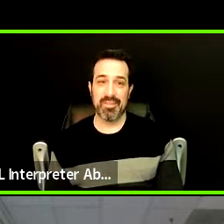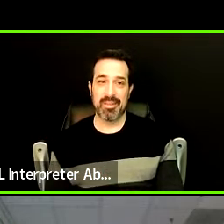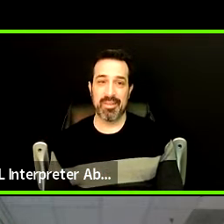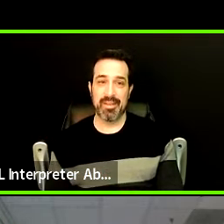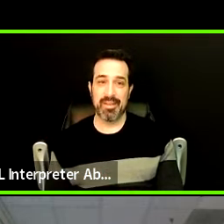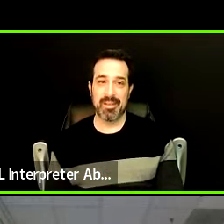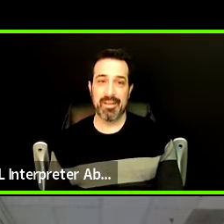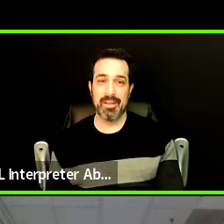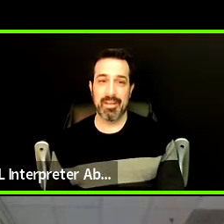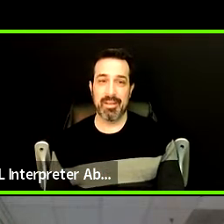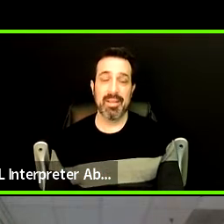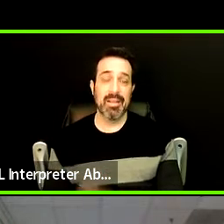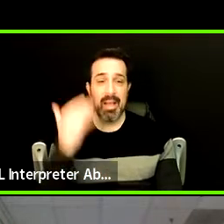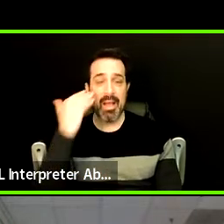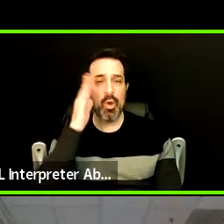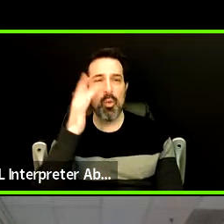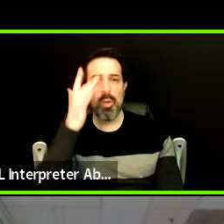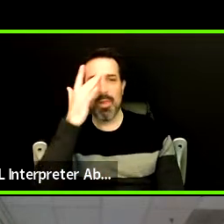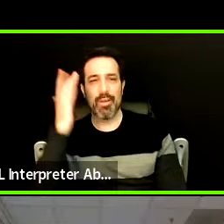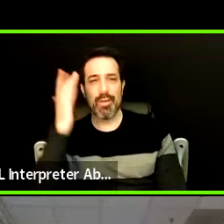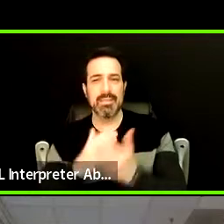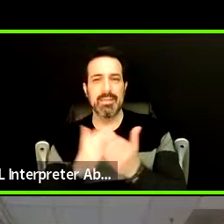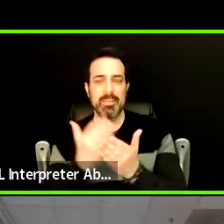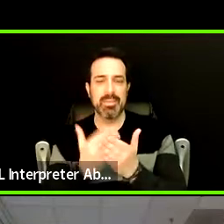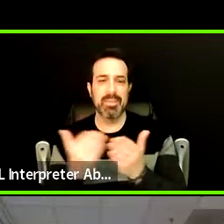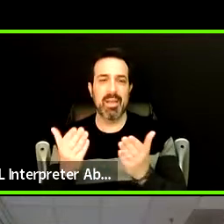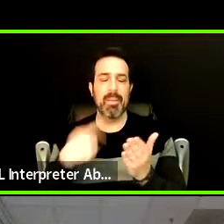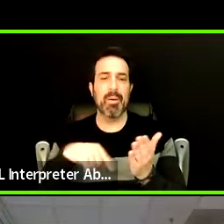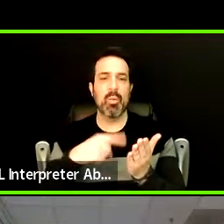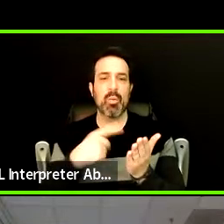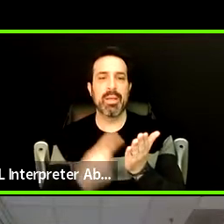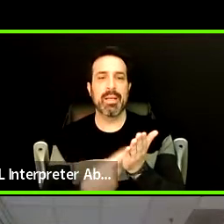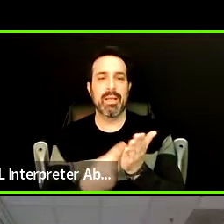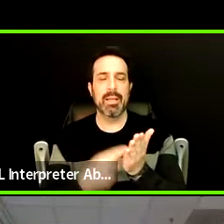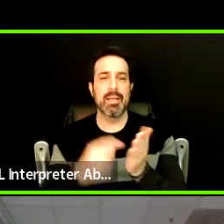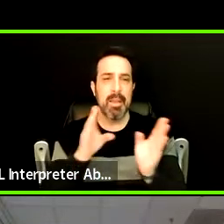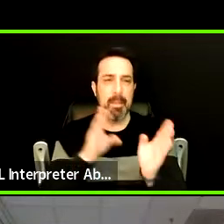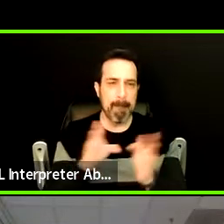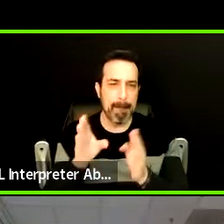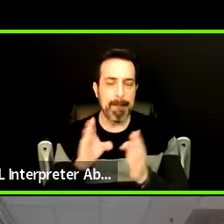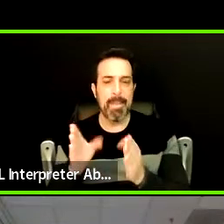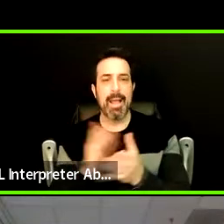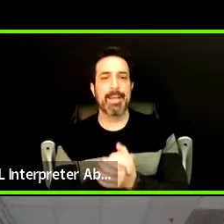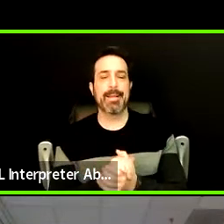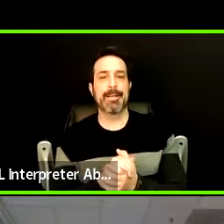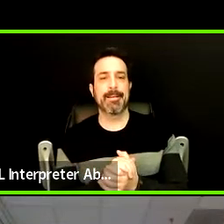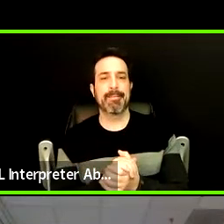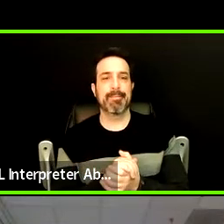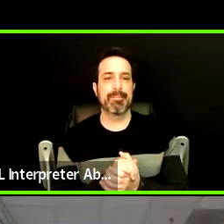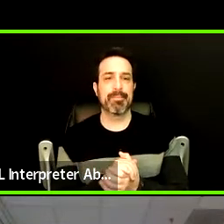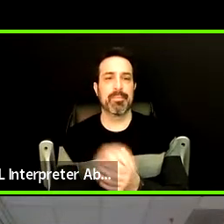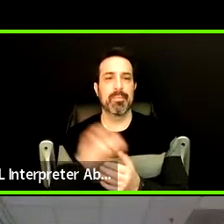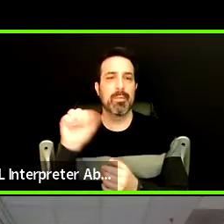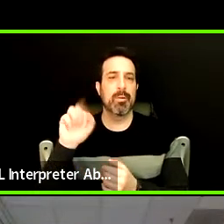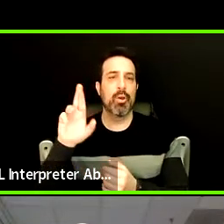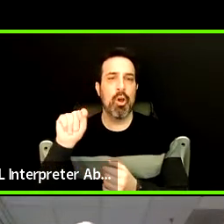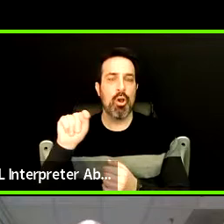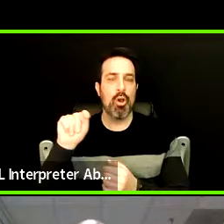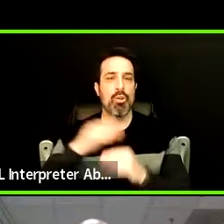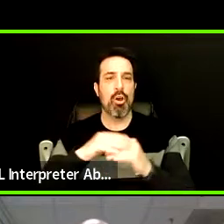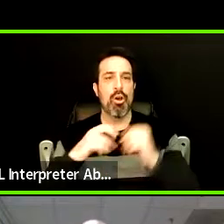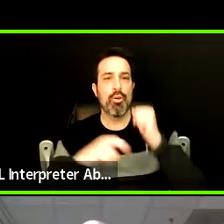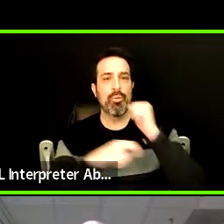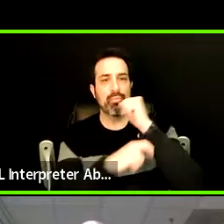I know I'm gonna forget some stuff, but we talked about planning and some art on the